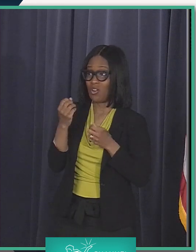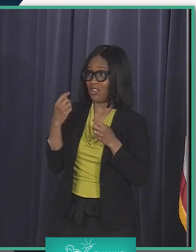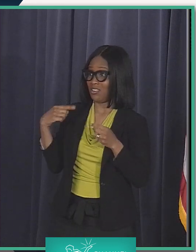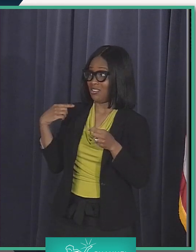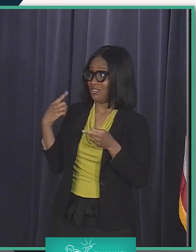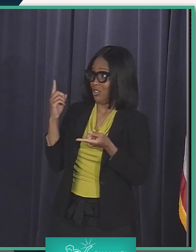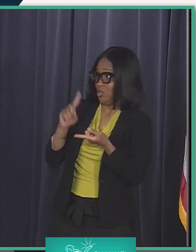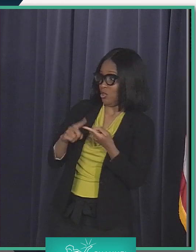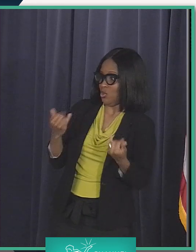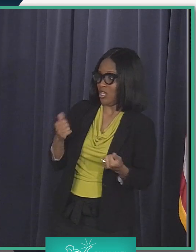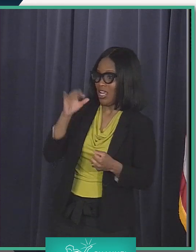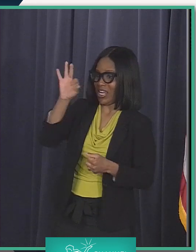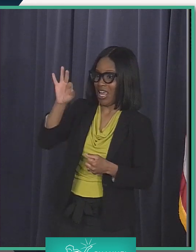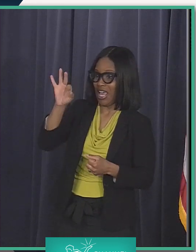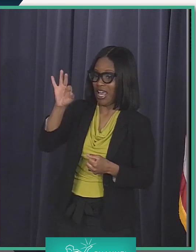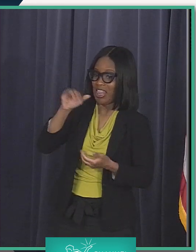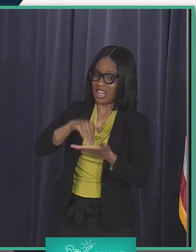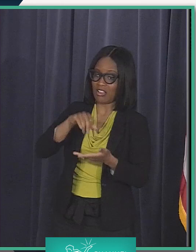9,192